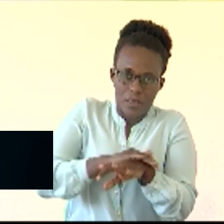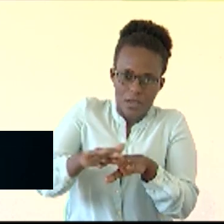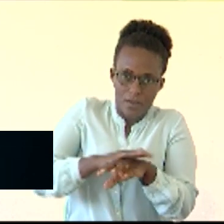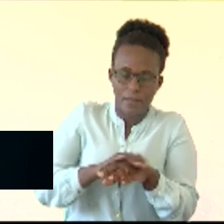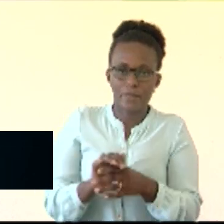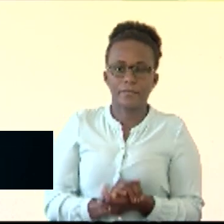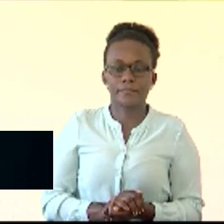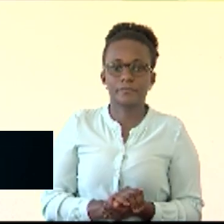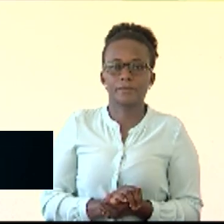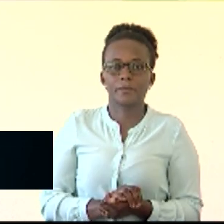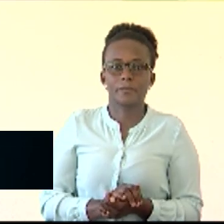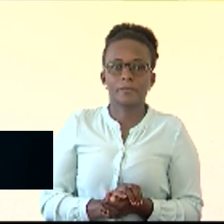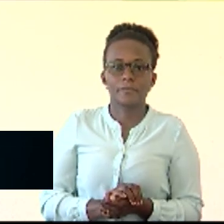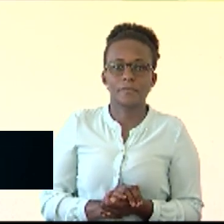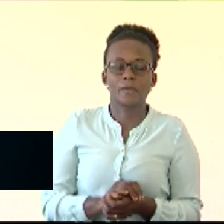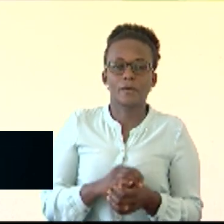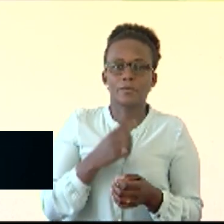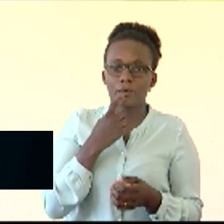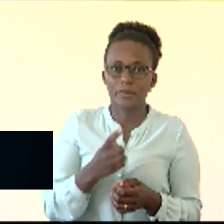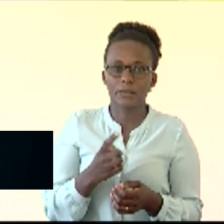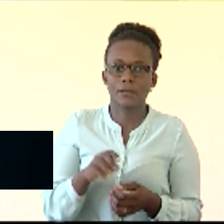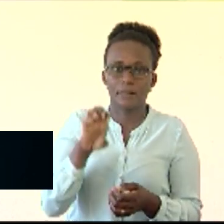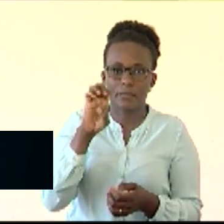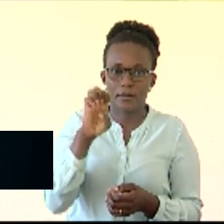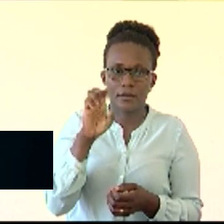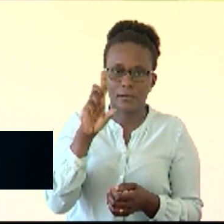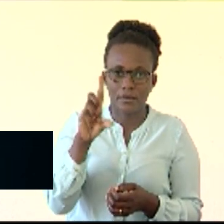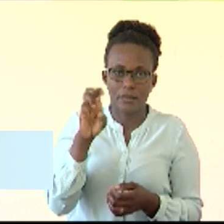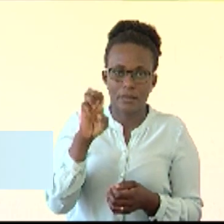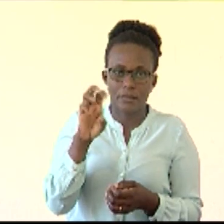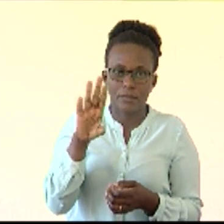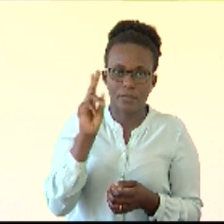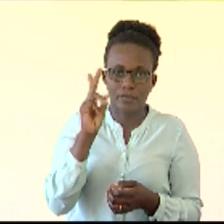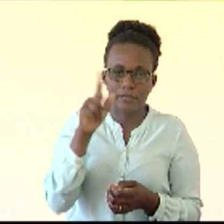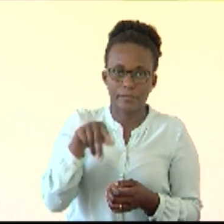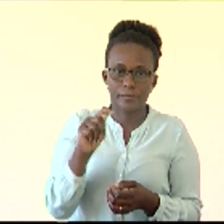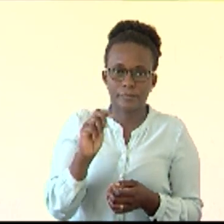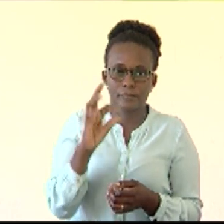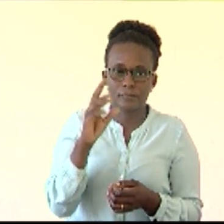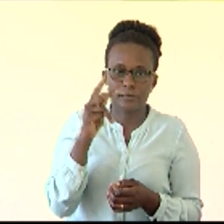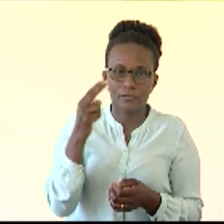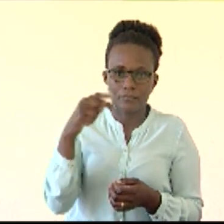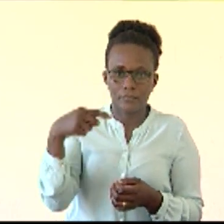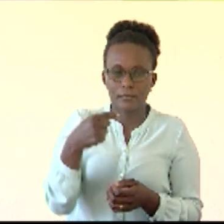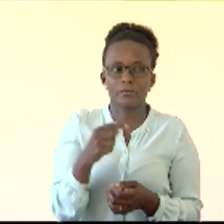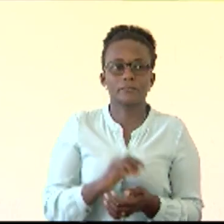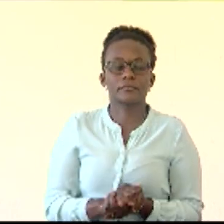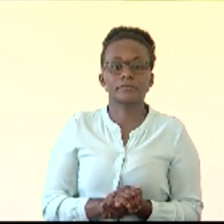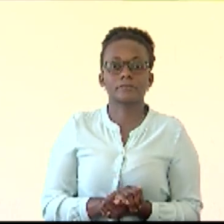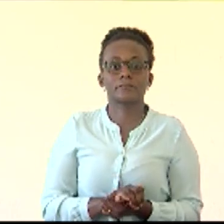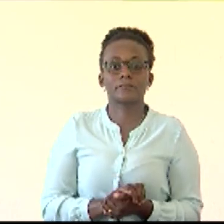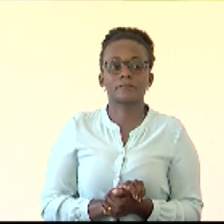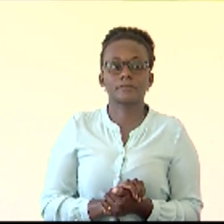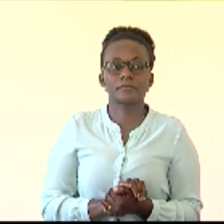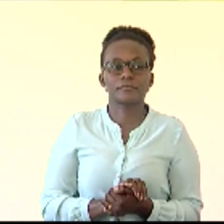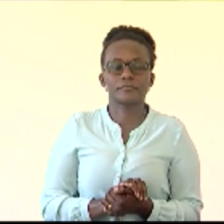for electroplating. Please take note of those concepts, very important as